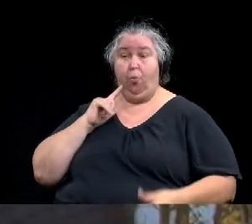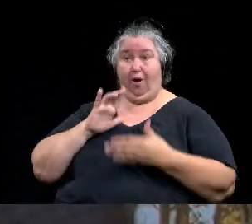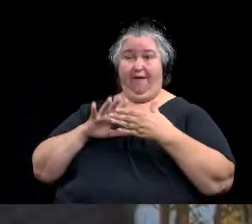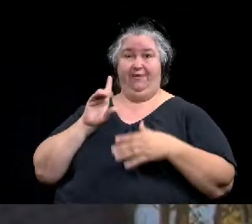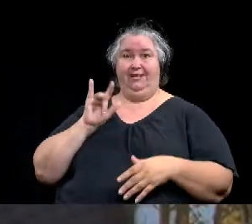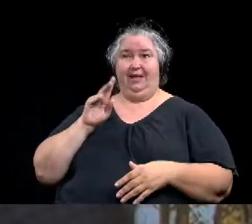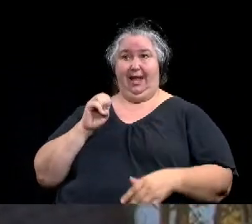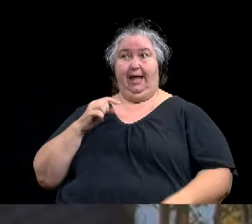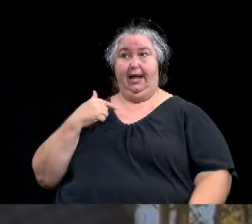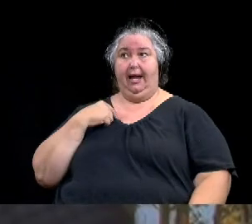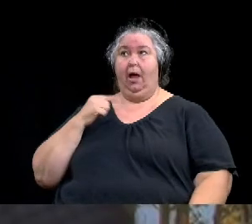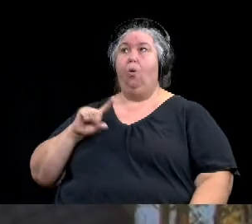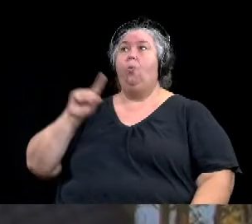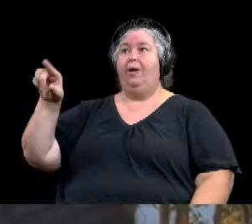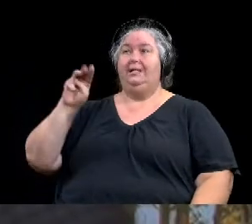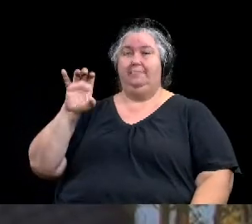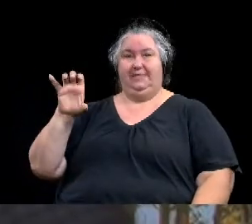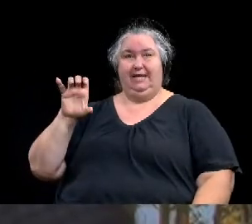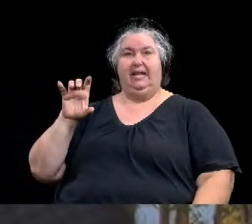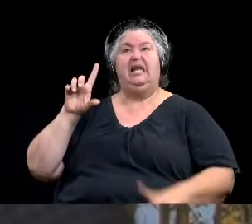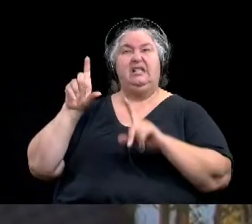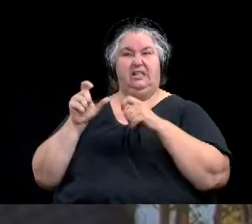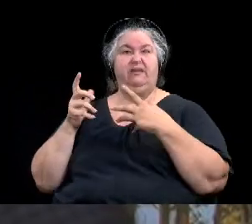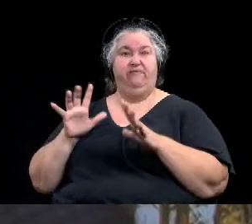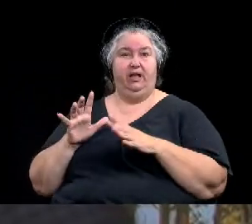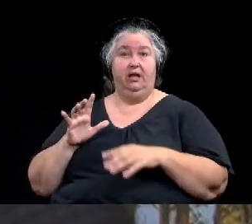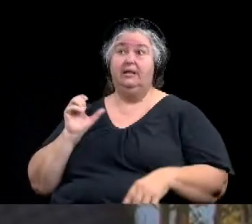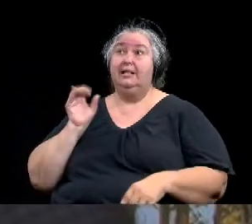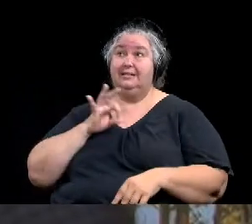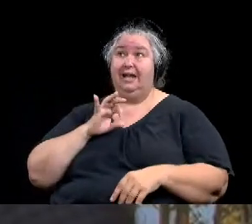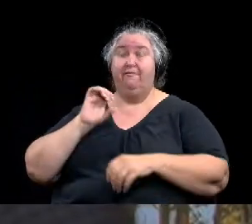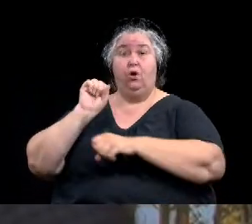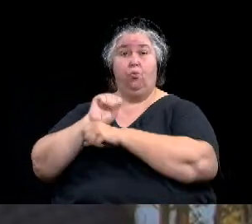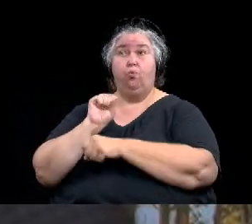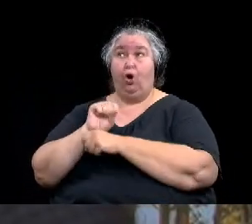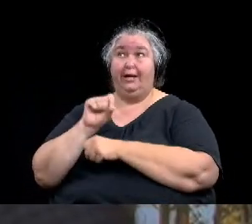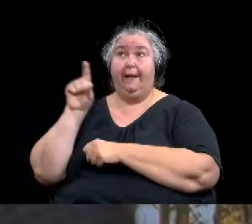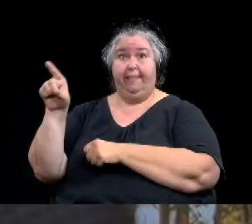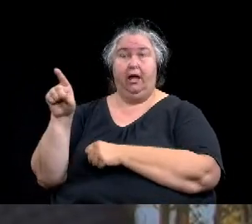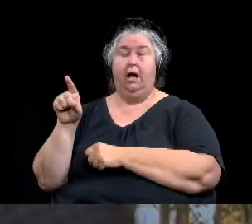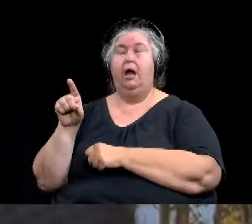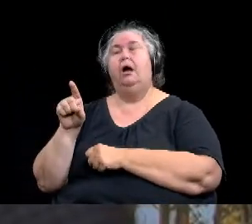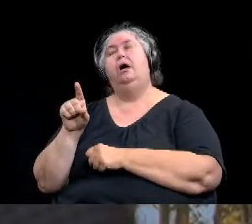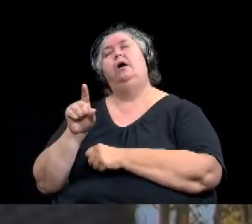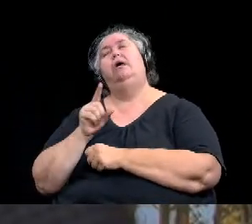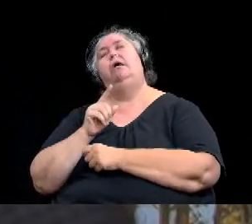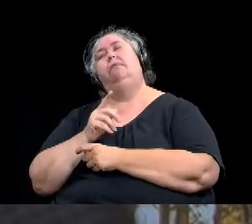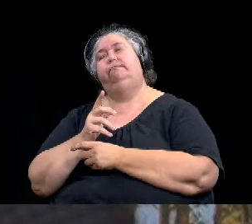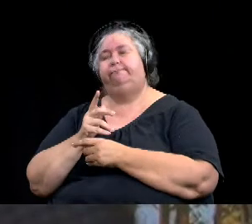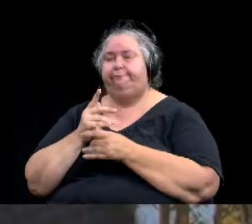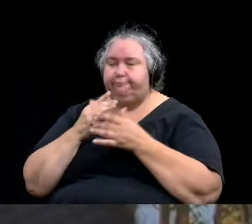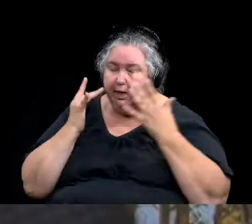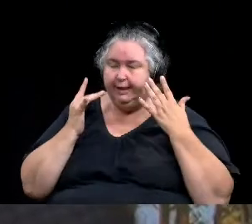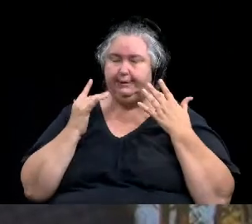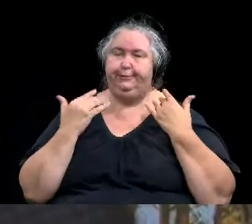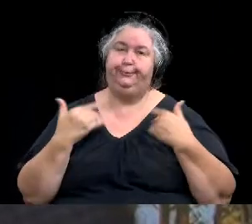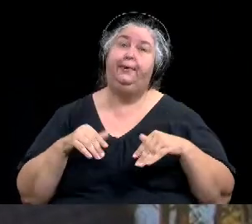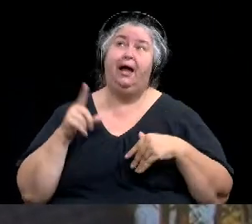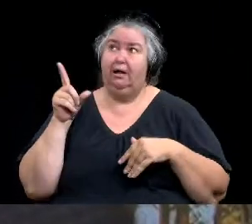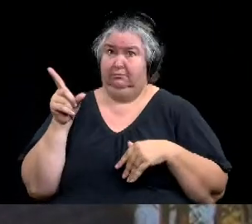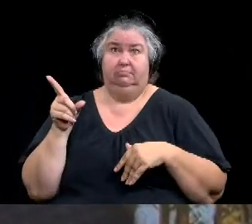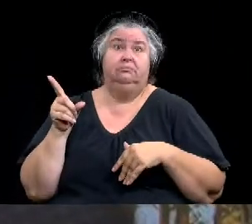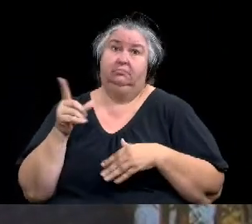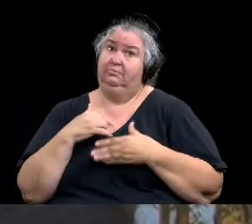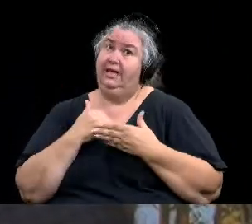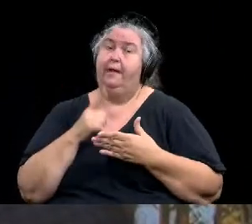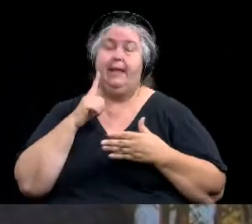site at MCC and got tested. The staff that were working the site were extremely friendly and helpful. They check